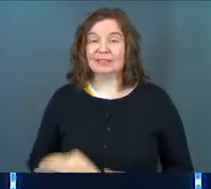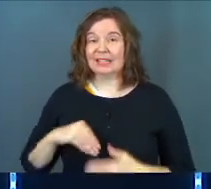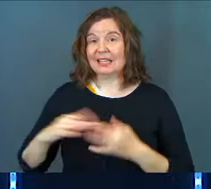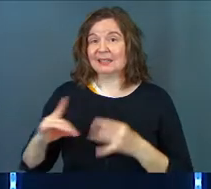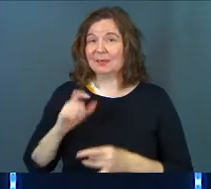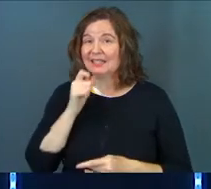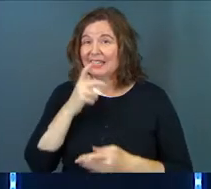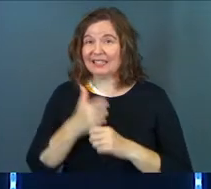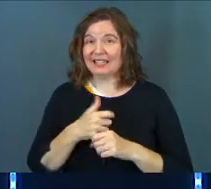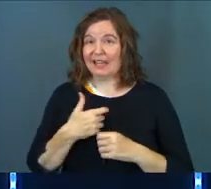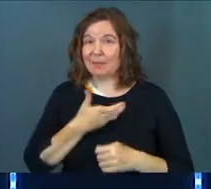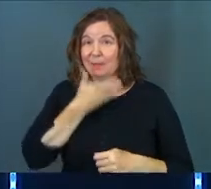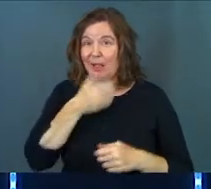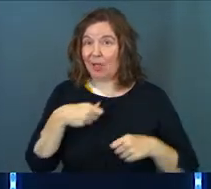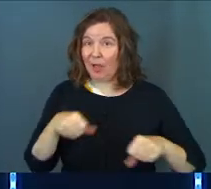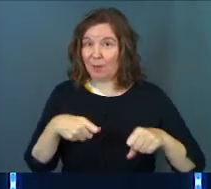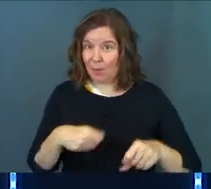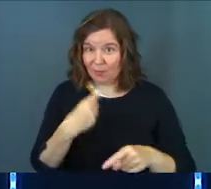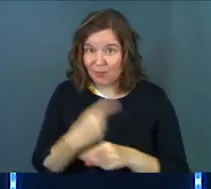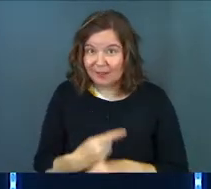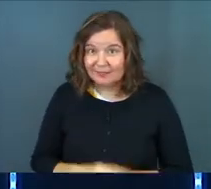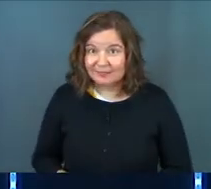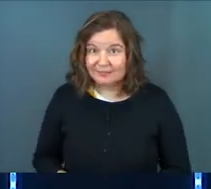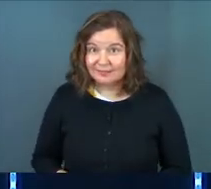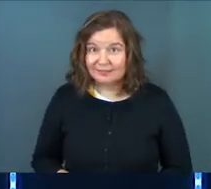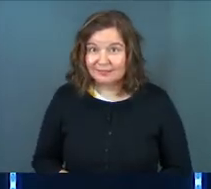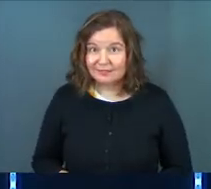In spirit doesn't get my lawn mowed, right?